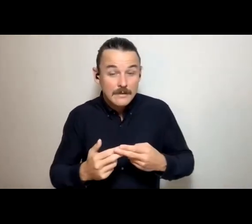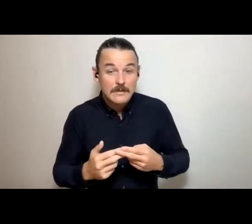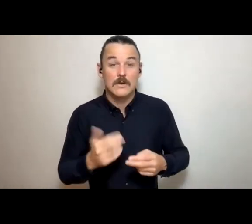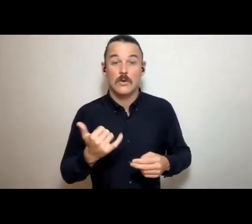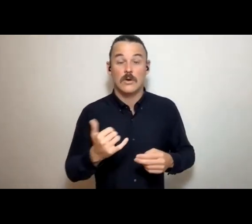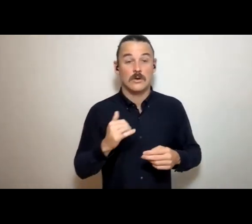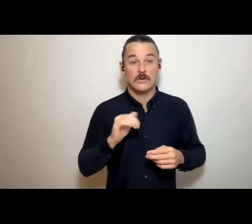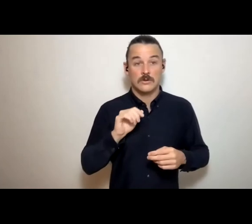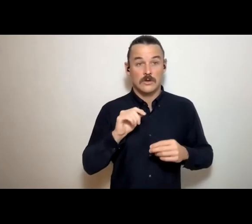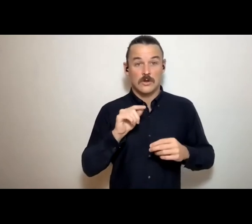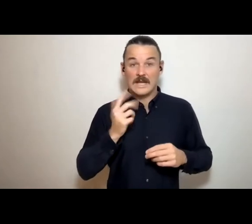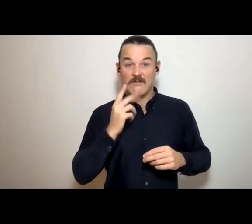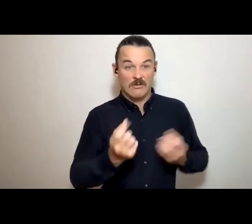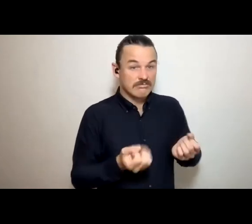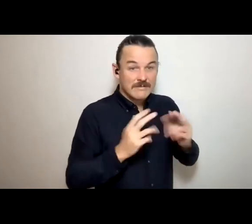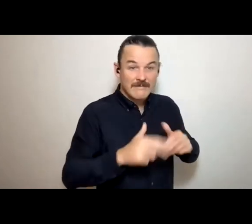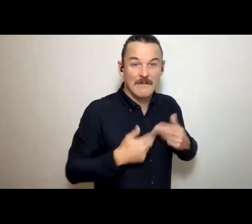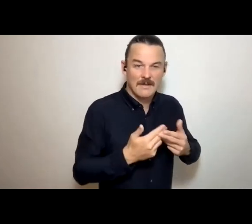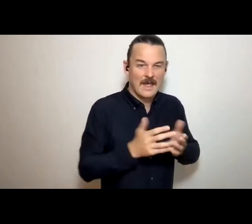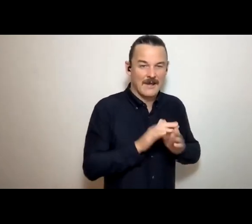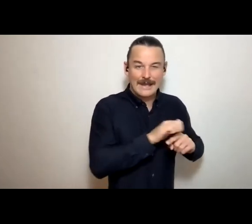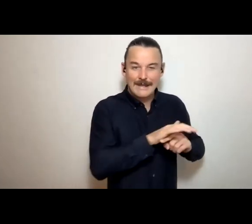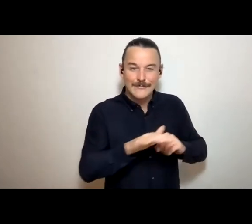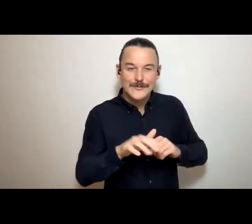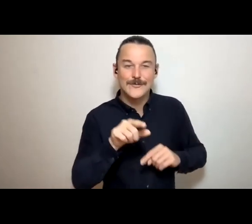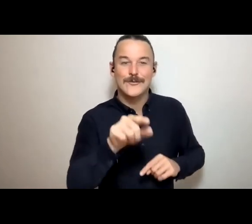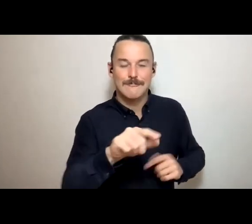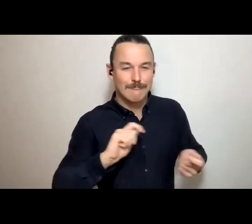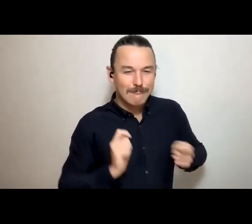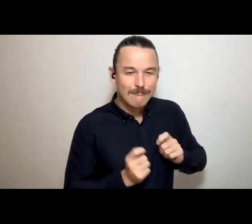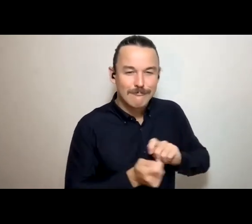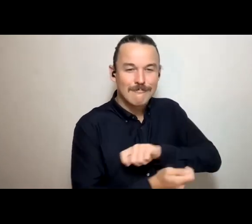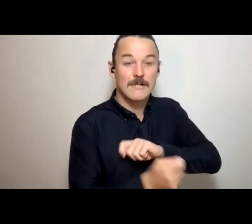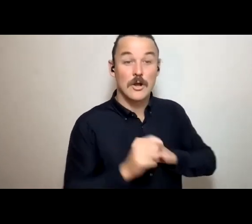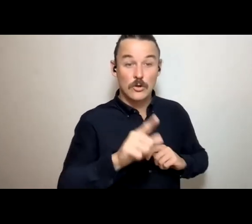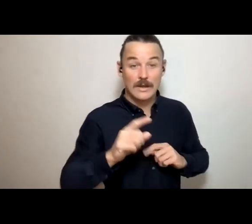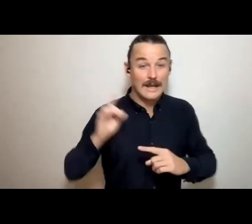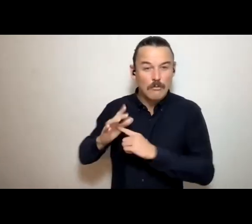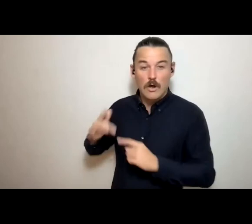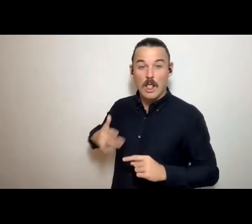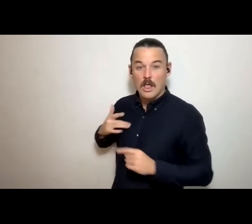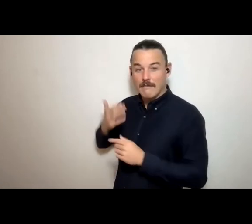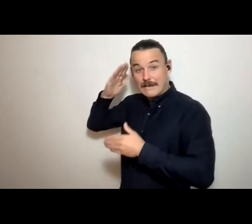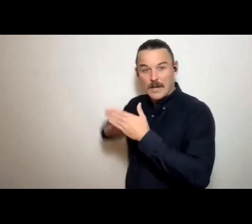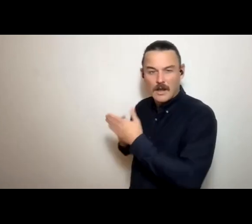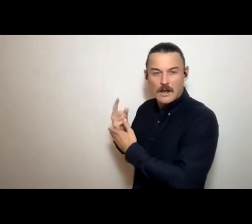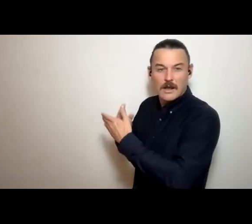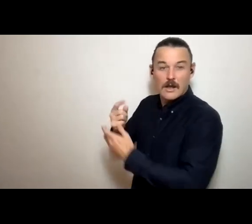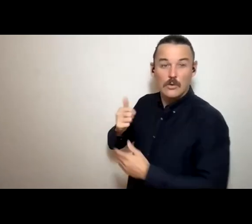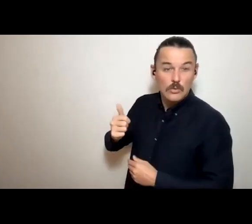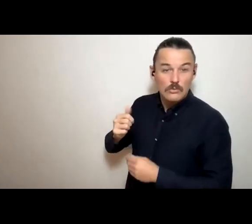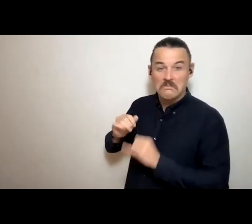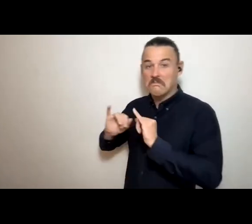family shaped who you are? Are there any key life experiences, good, bad, or anything in between or beyond that